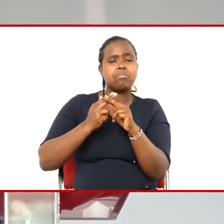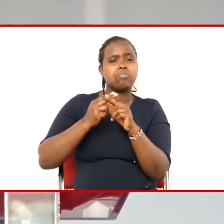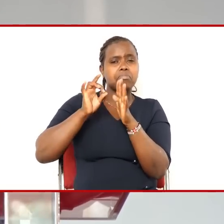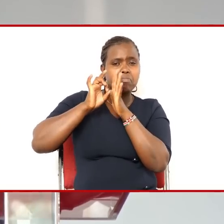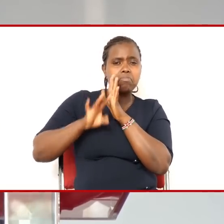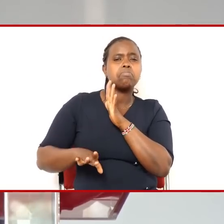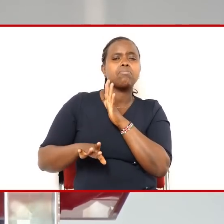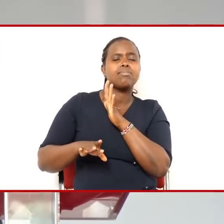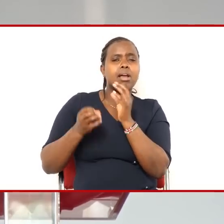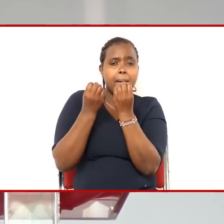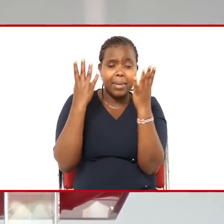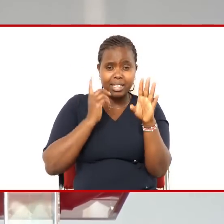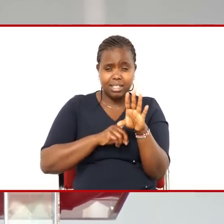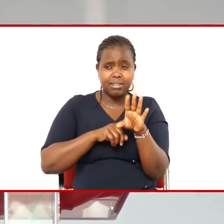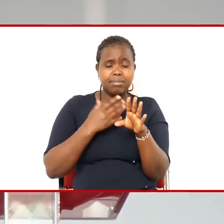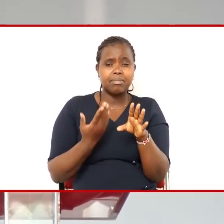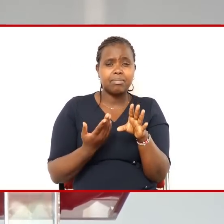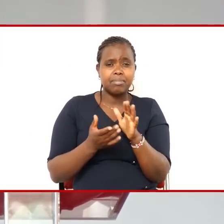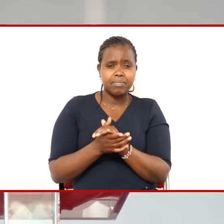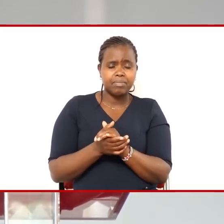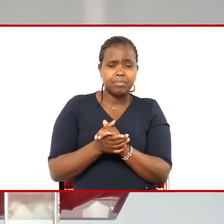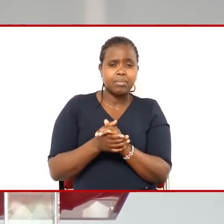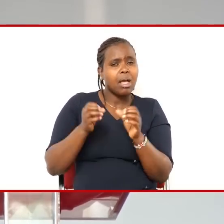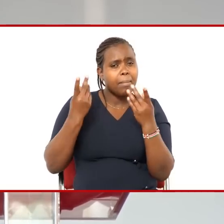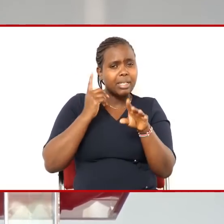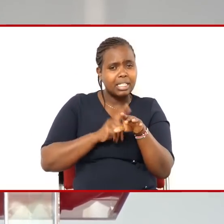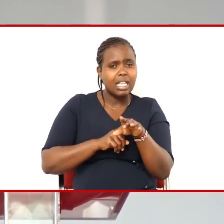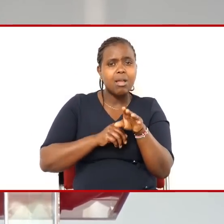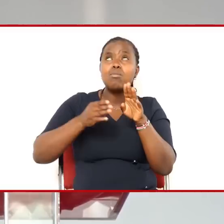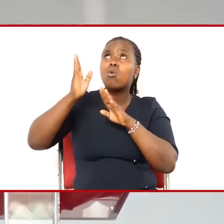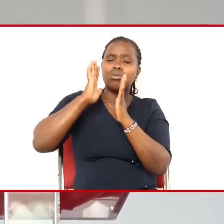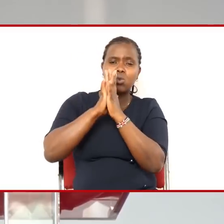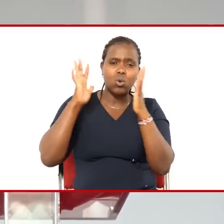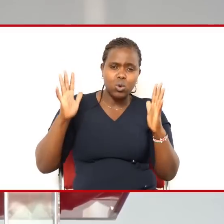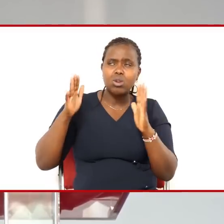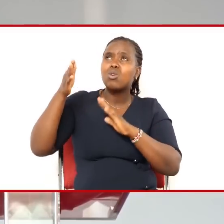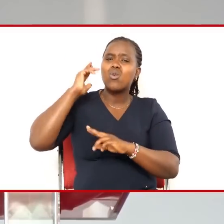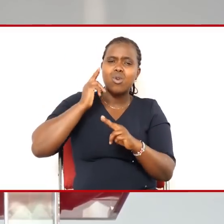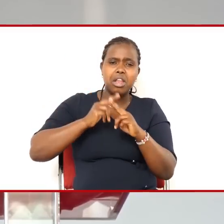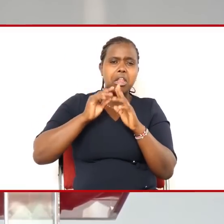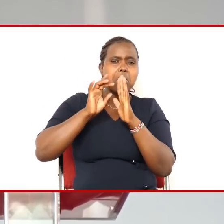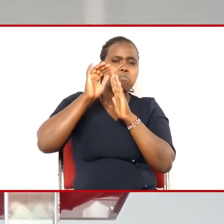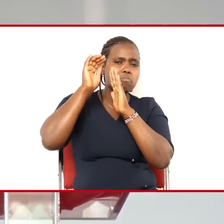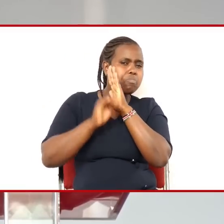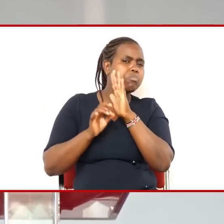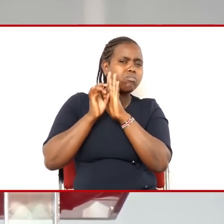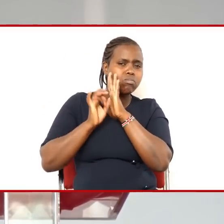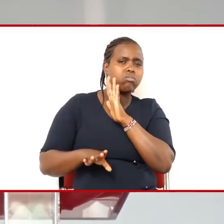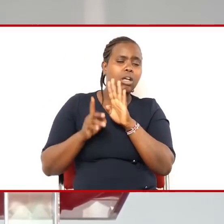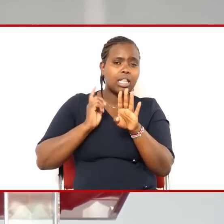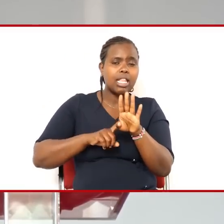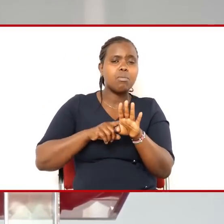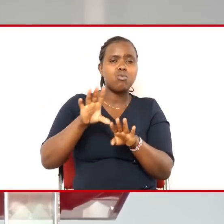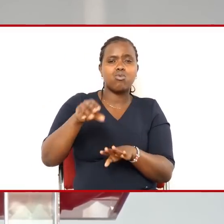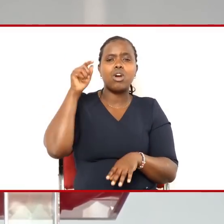disgraced. And many times God's name or God's glory will be disgraced if we